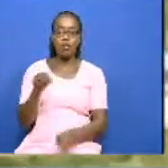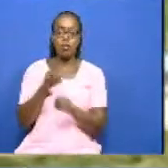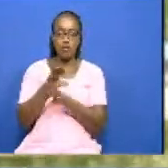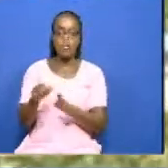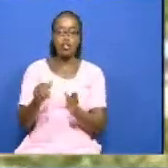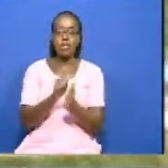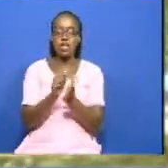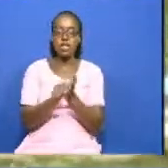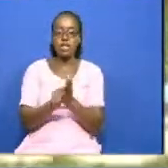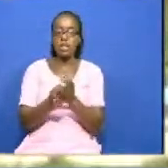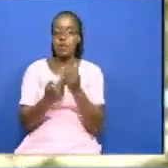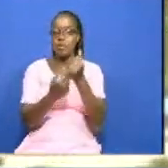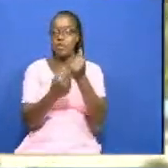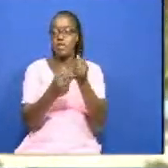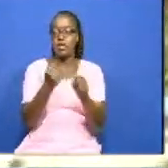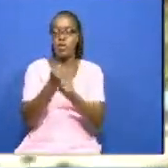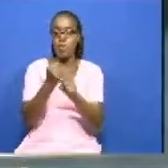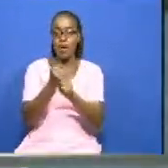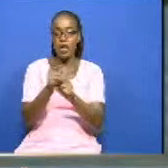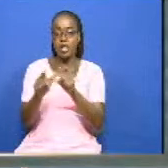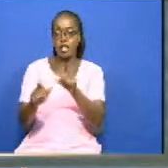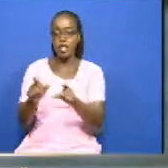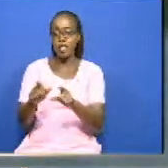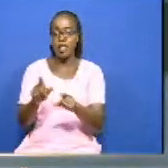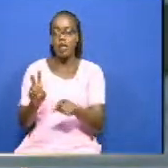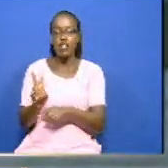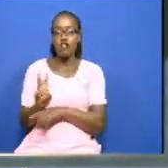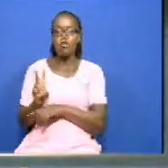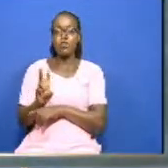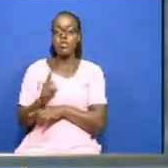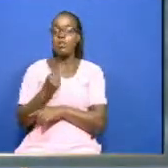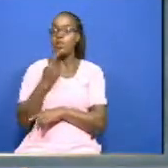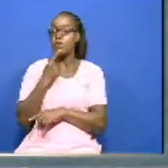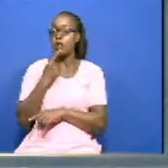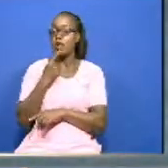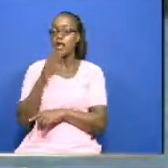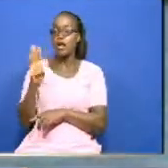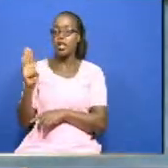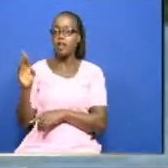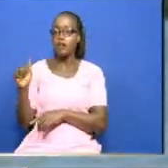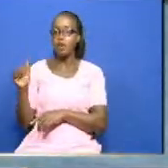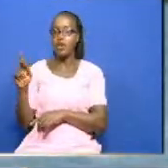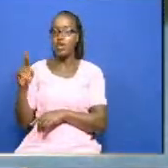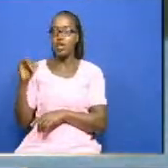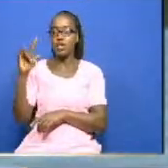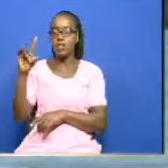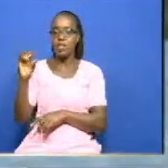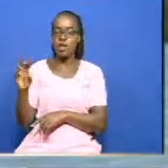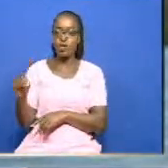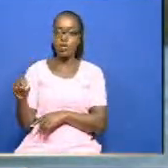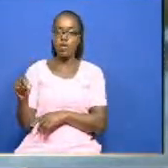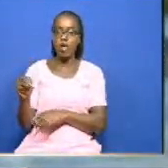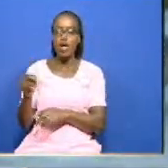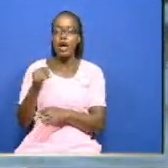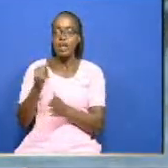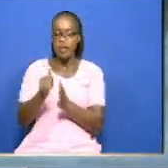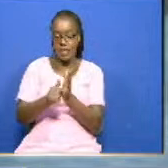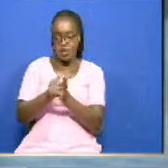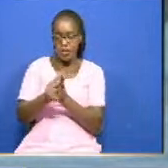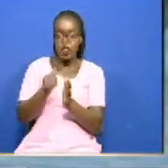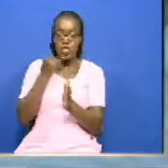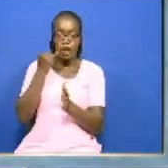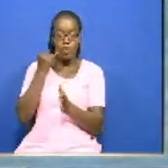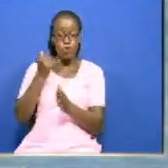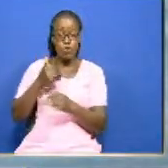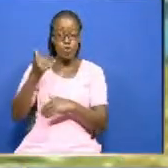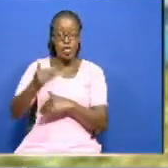are already working in Lakes Victoria, Turkana and Baringo, with Naivasha and Nakuru being their next destinations.